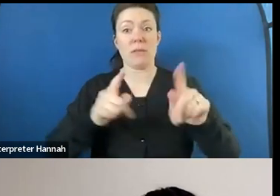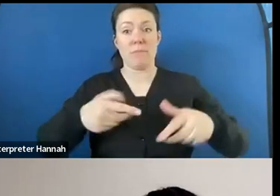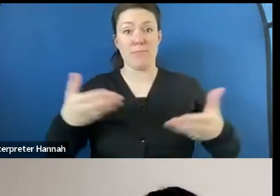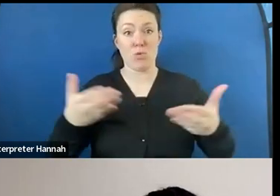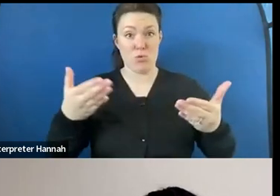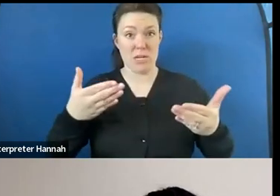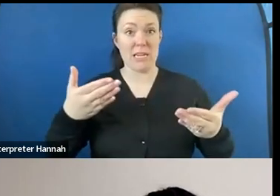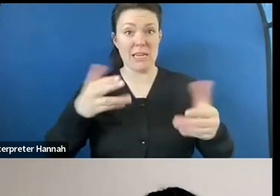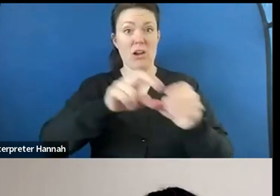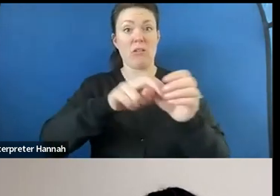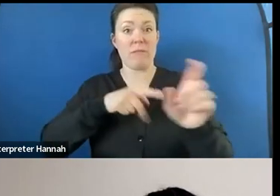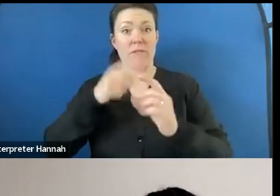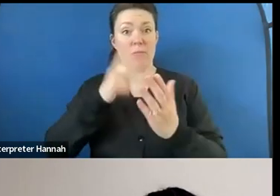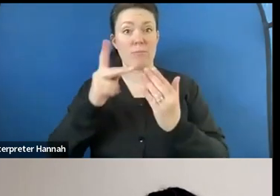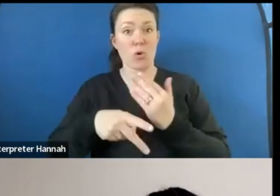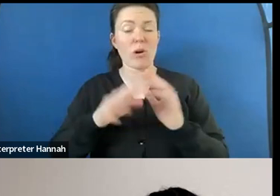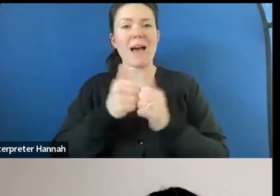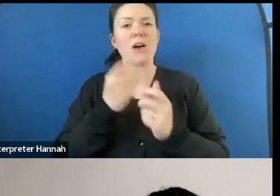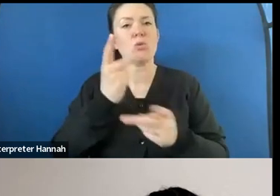depart from the program.